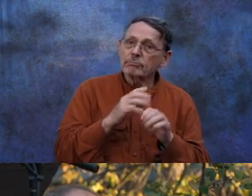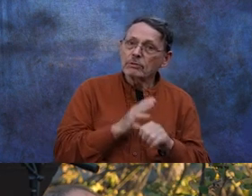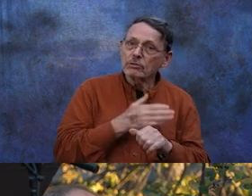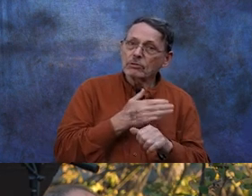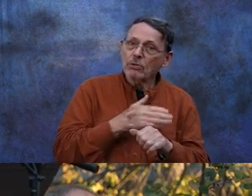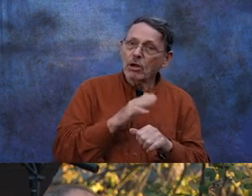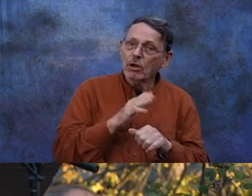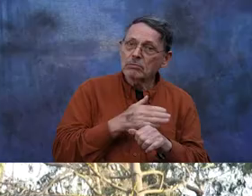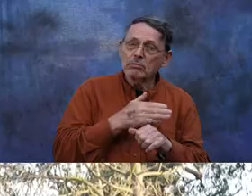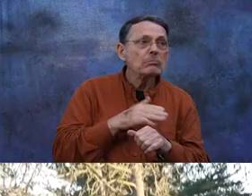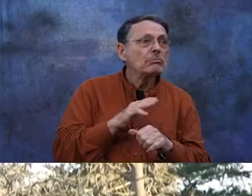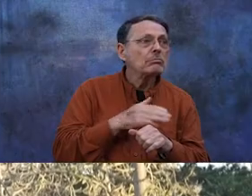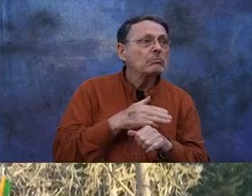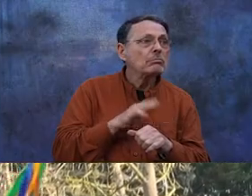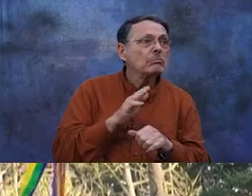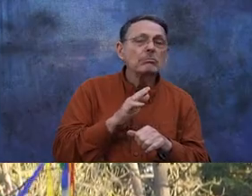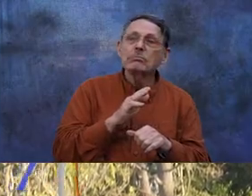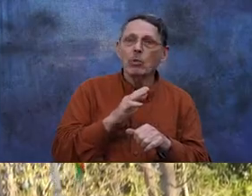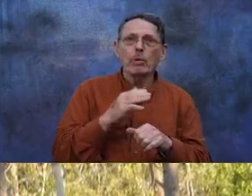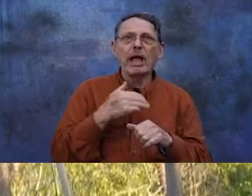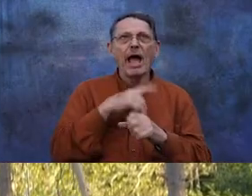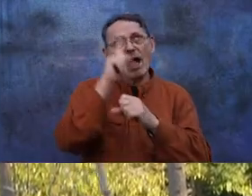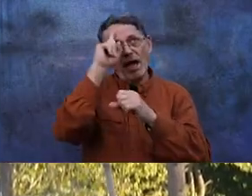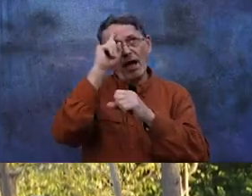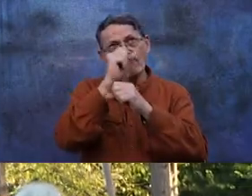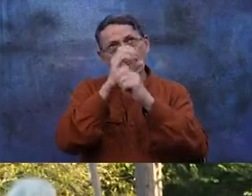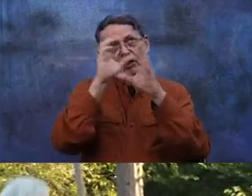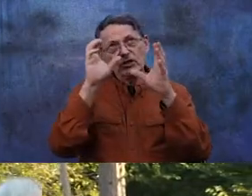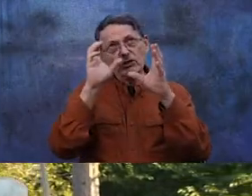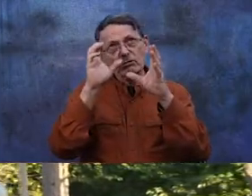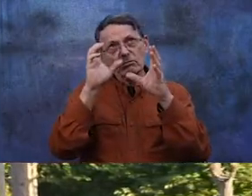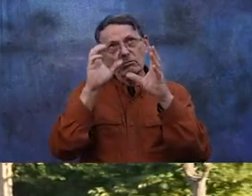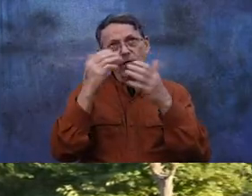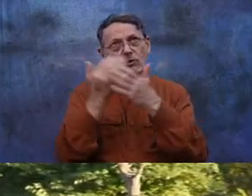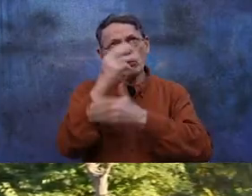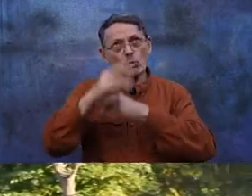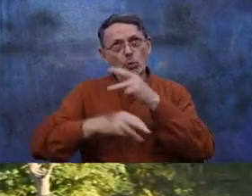to the vision of the world that we can create when justice prevails.